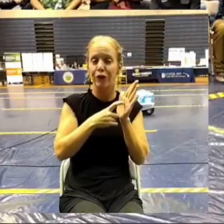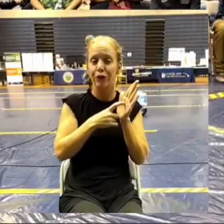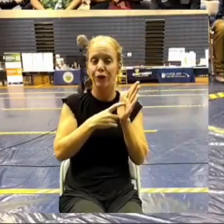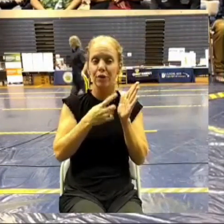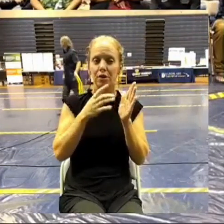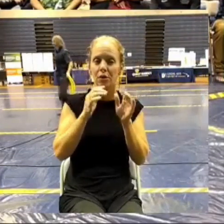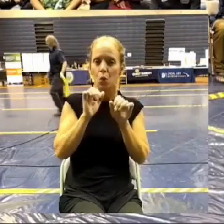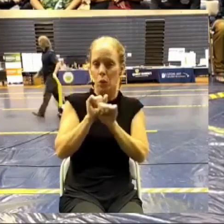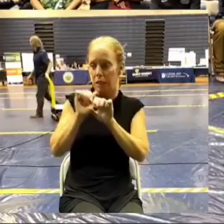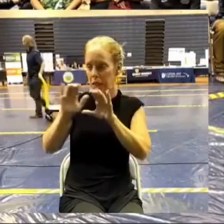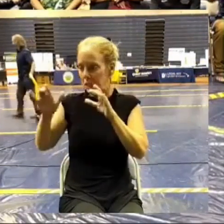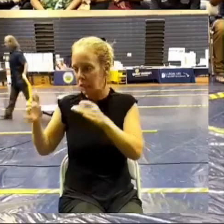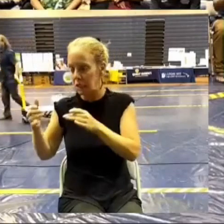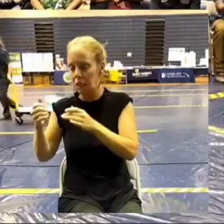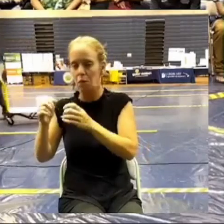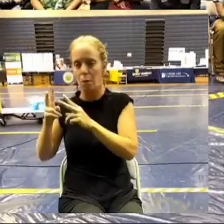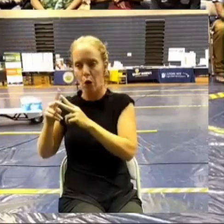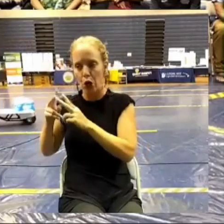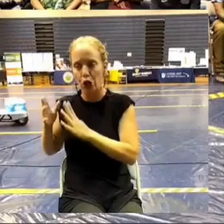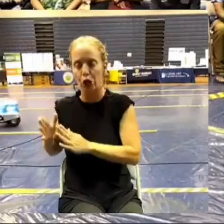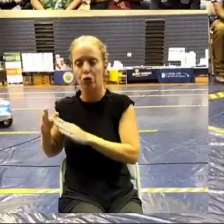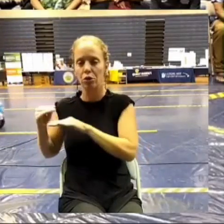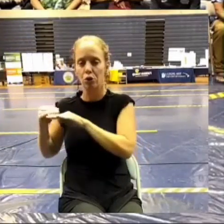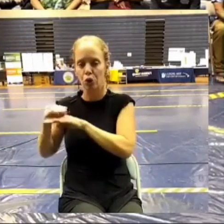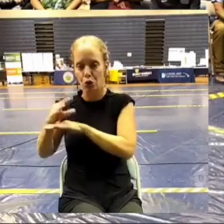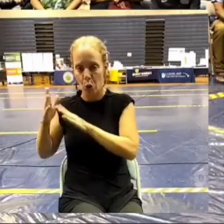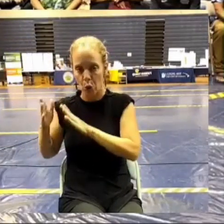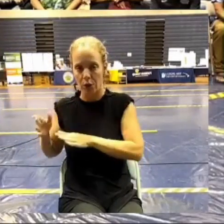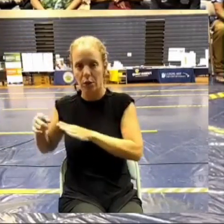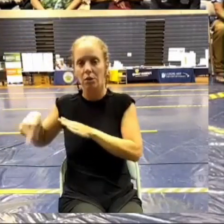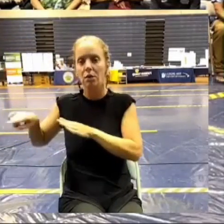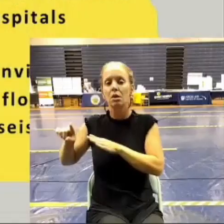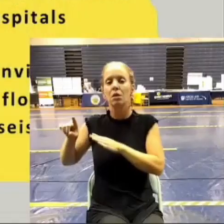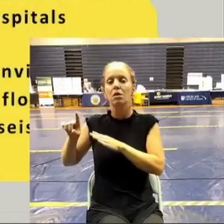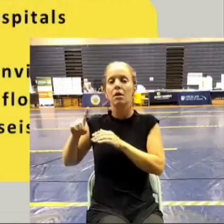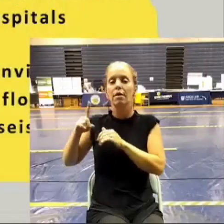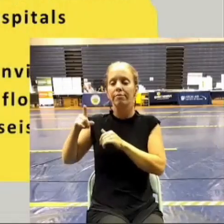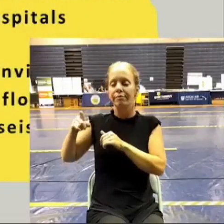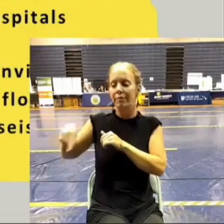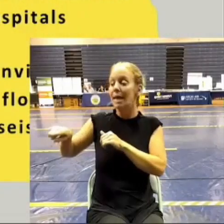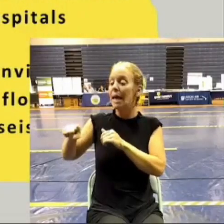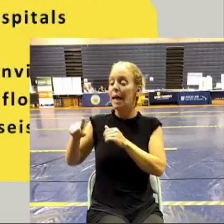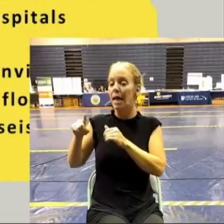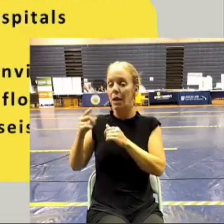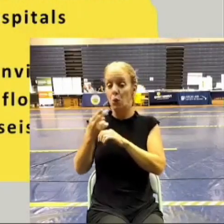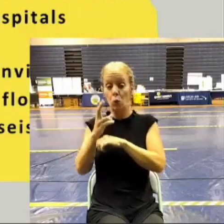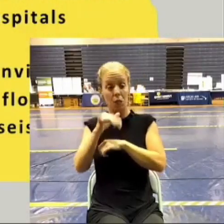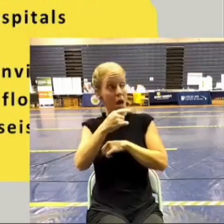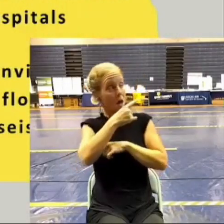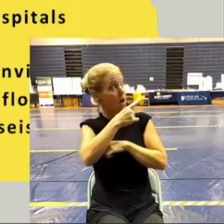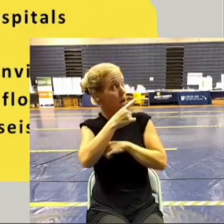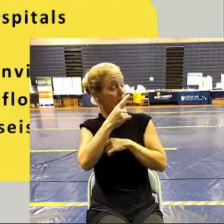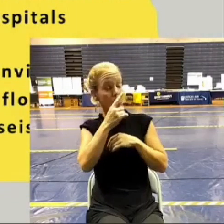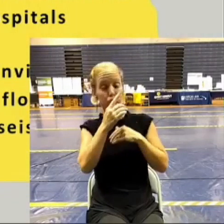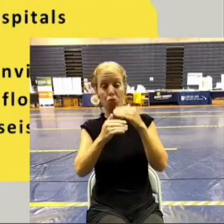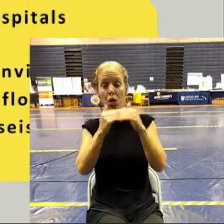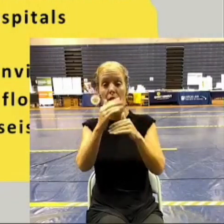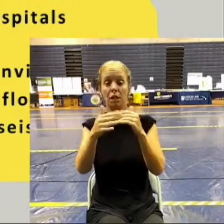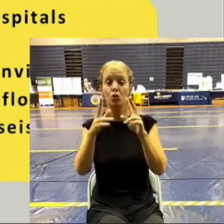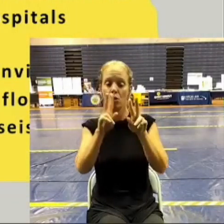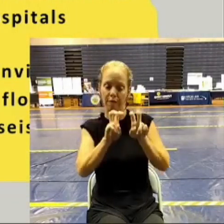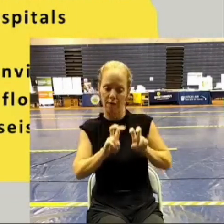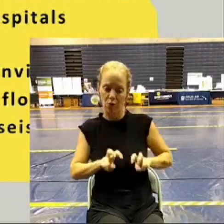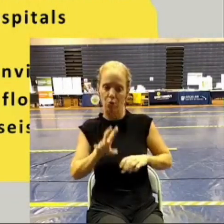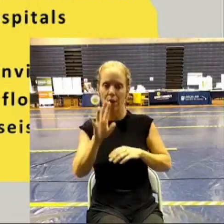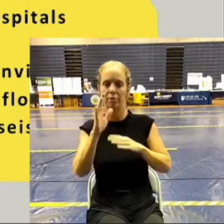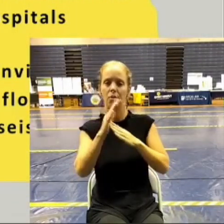and consultants, to evaluate those initial eight sites. I'm not gonna go through all of these. Again, if you guys have